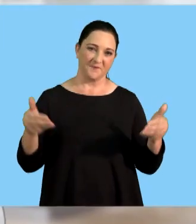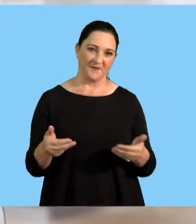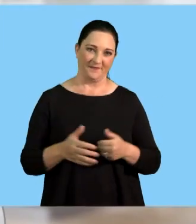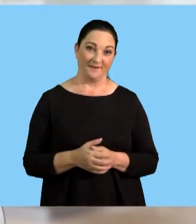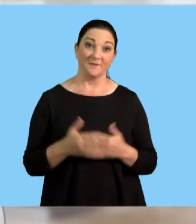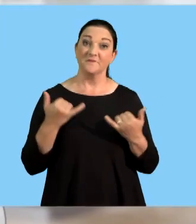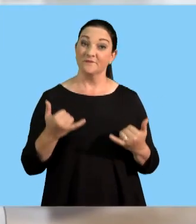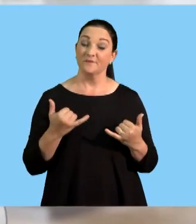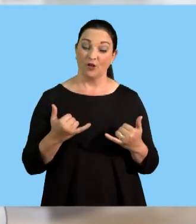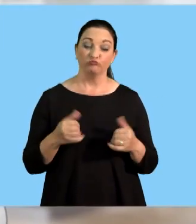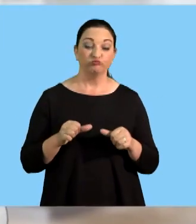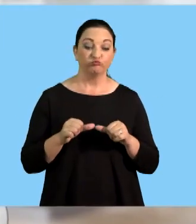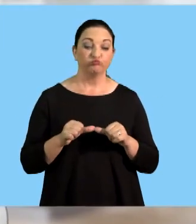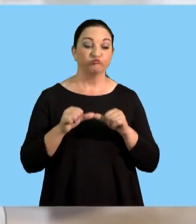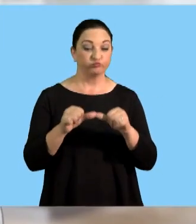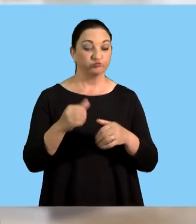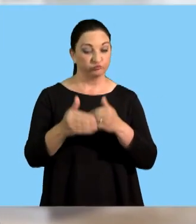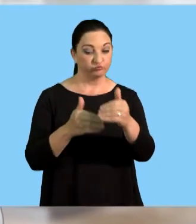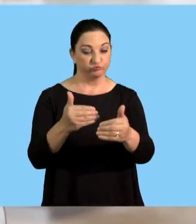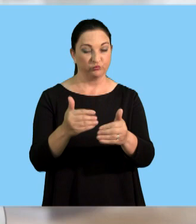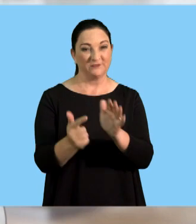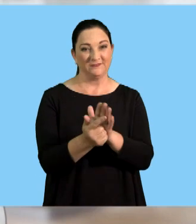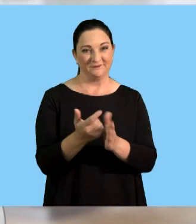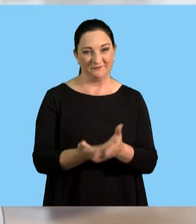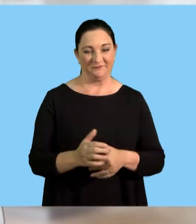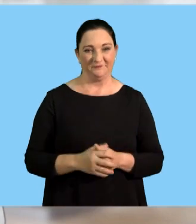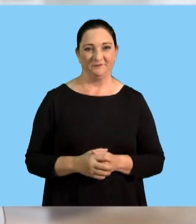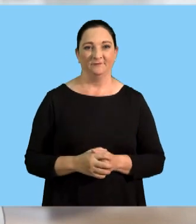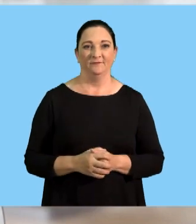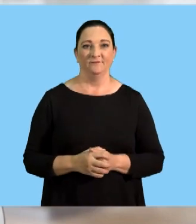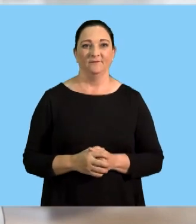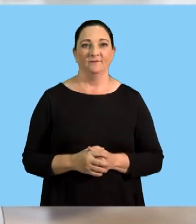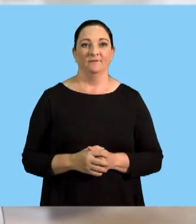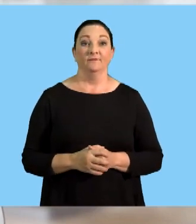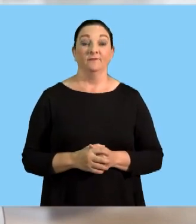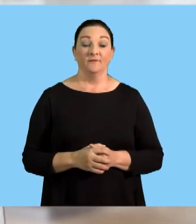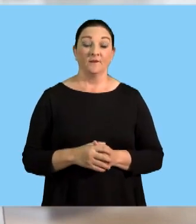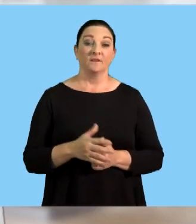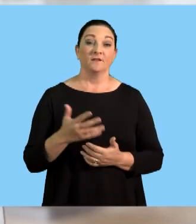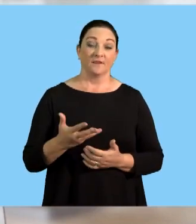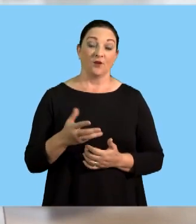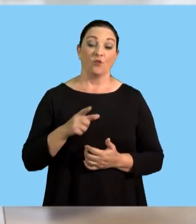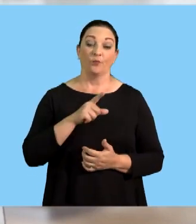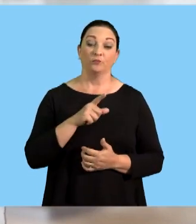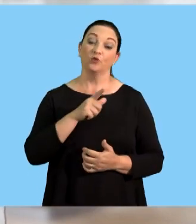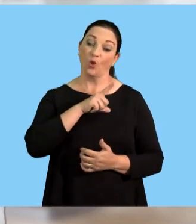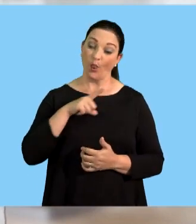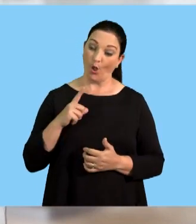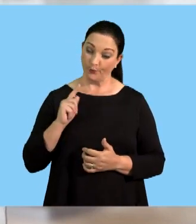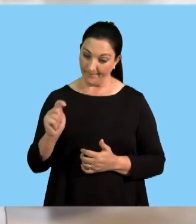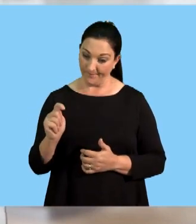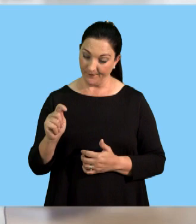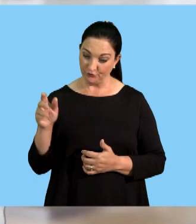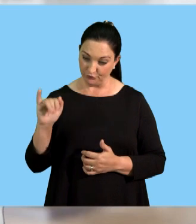Welcome back. Let us proceed with our lesson. Now we will look into long-term and short-term